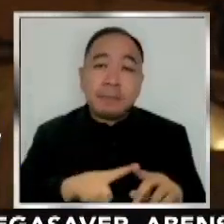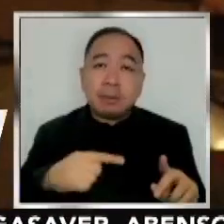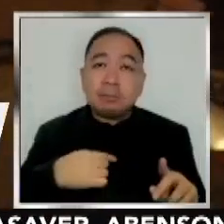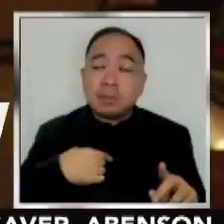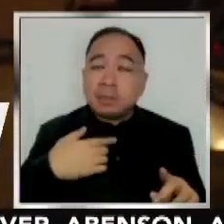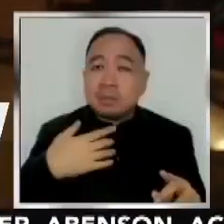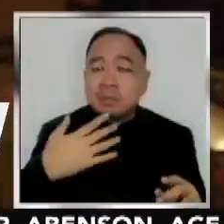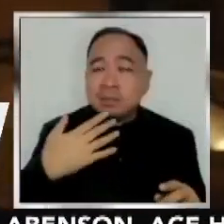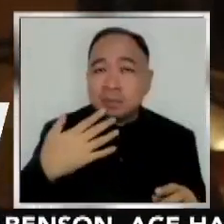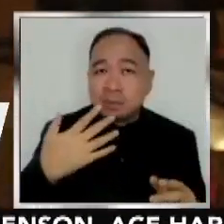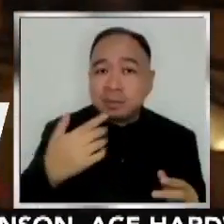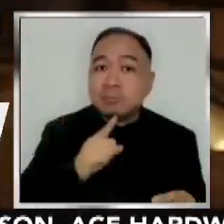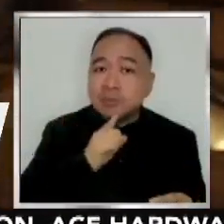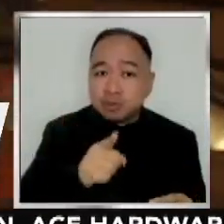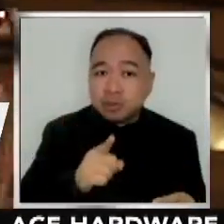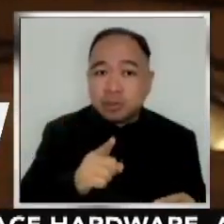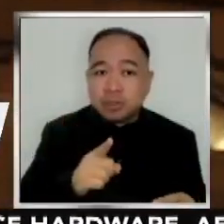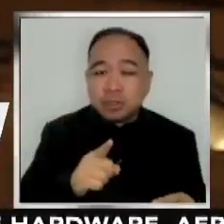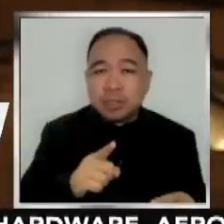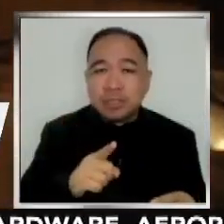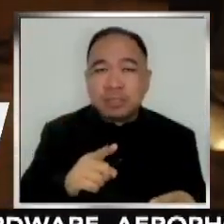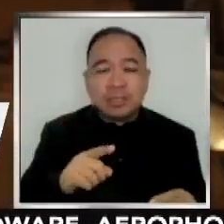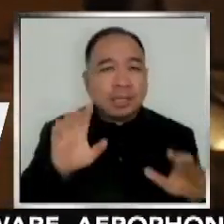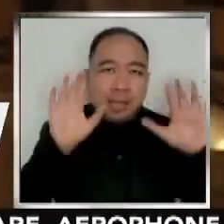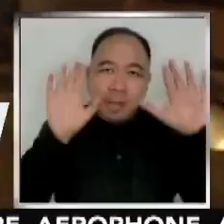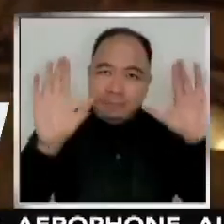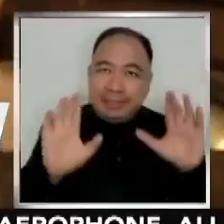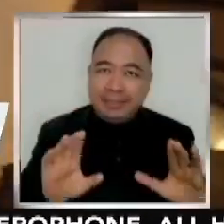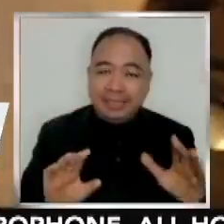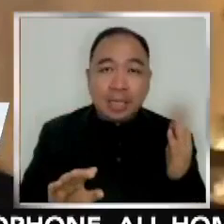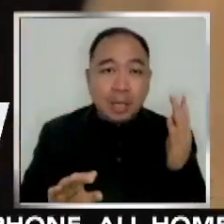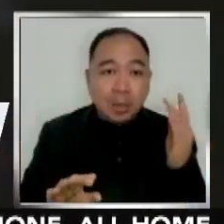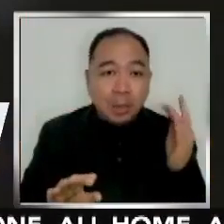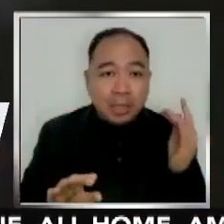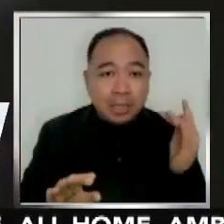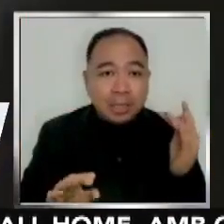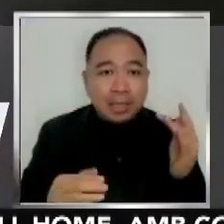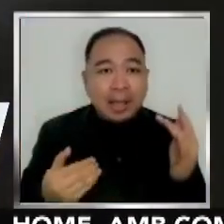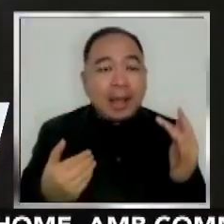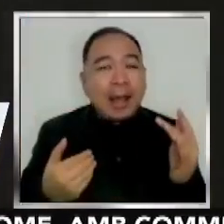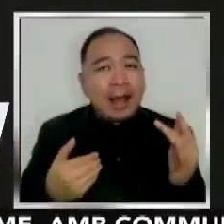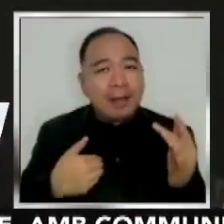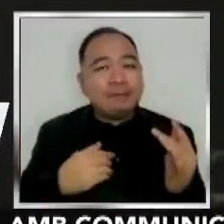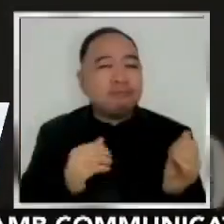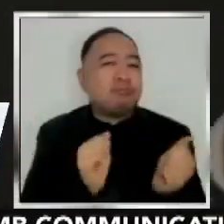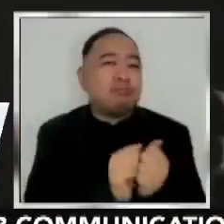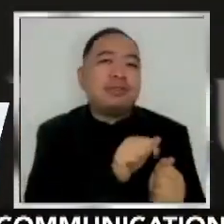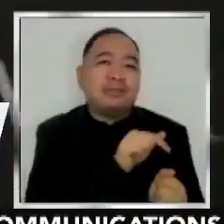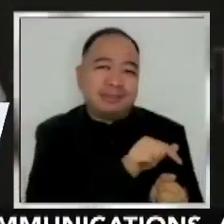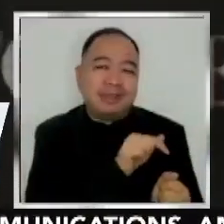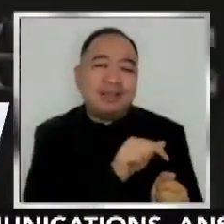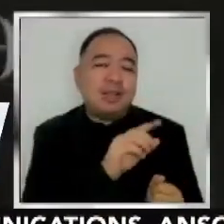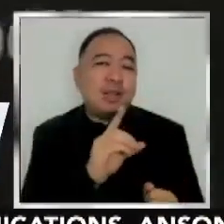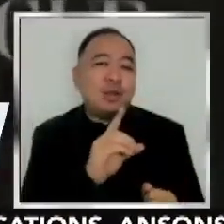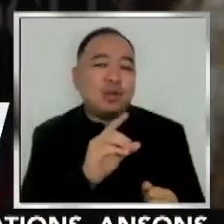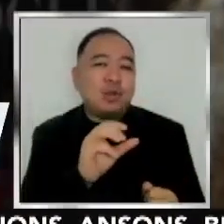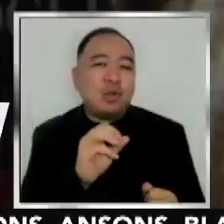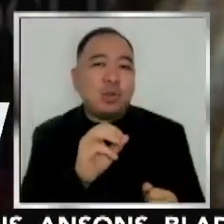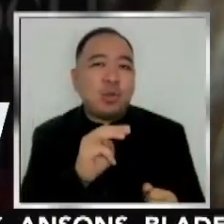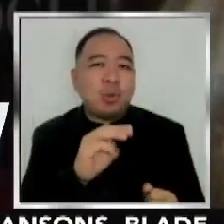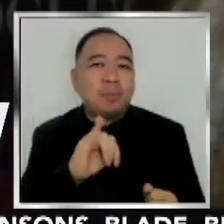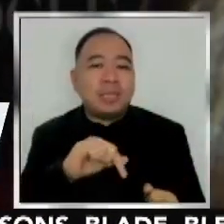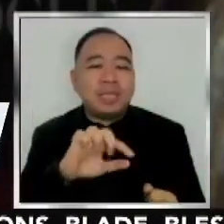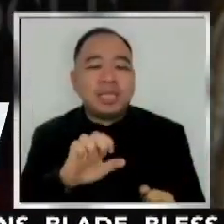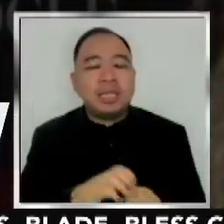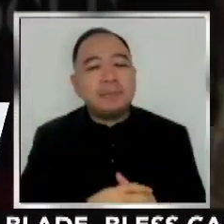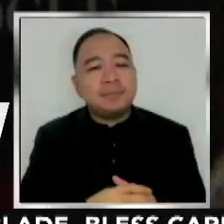what I'm really sure about is that it's going to be amazing because I'm going to be marrying the love of my life. Solo game in dance, Royal Blood star Megan Young